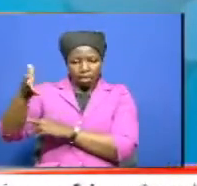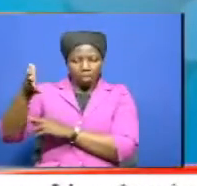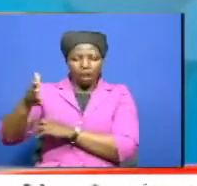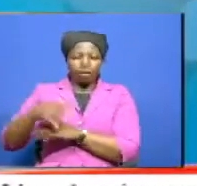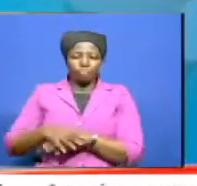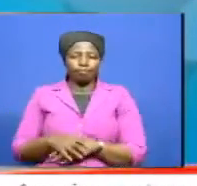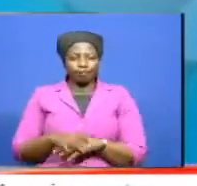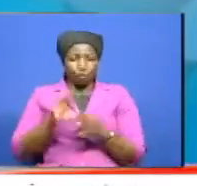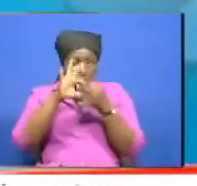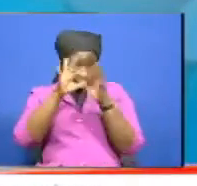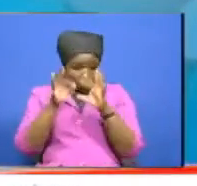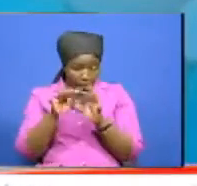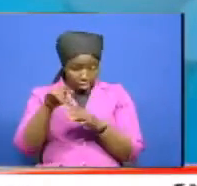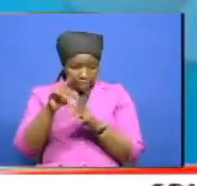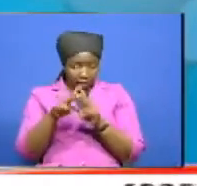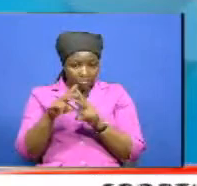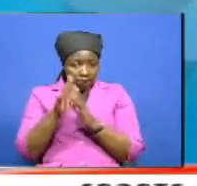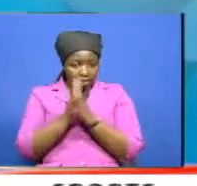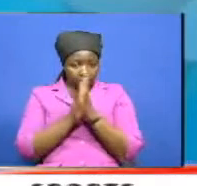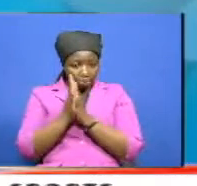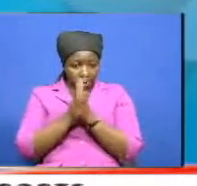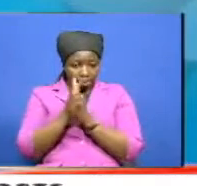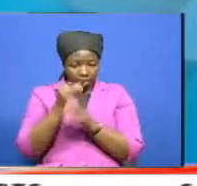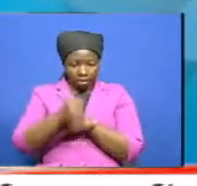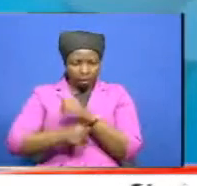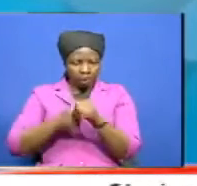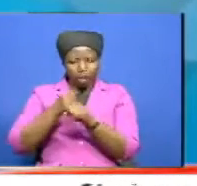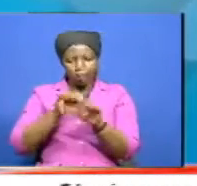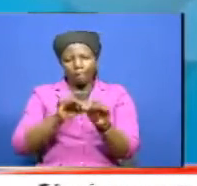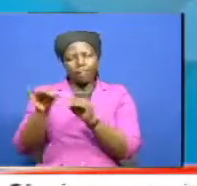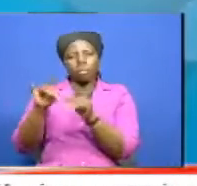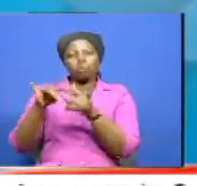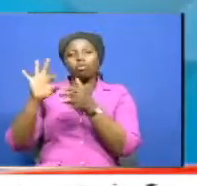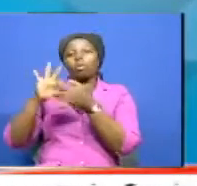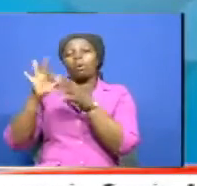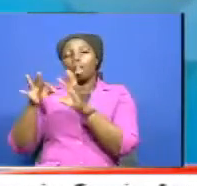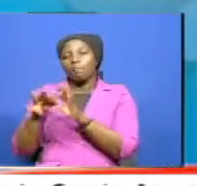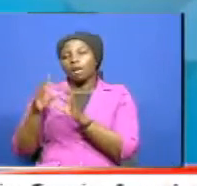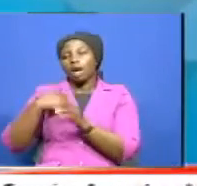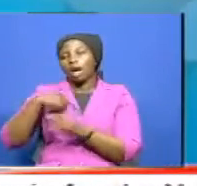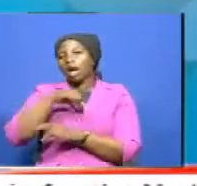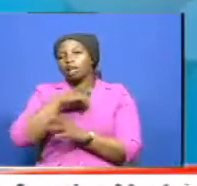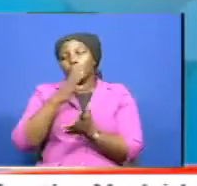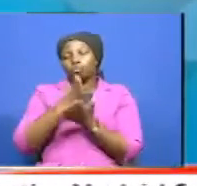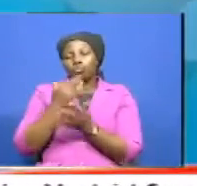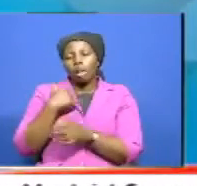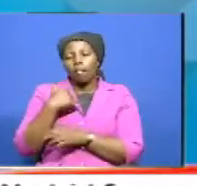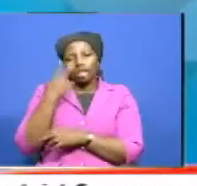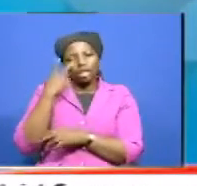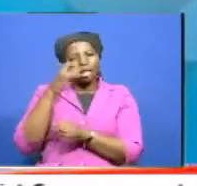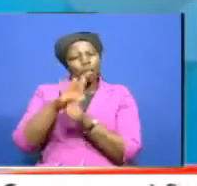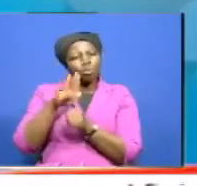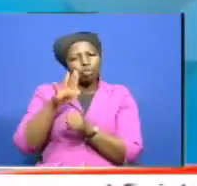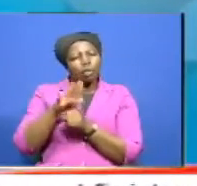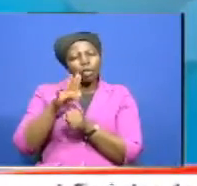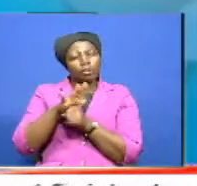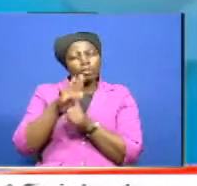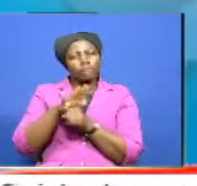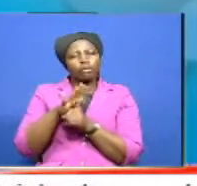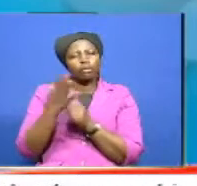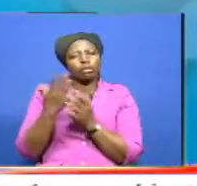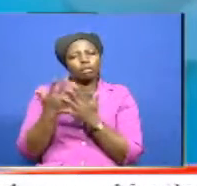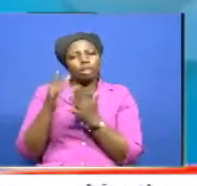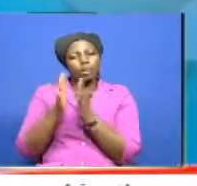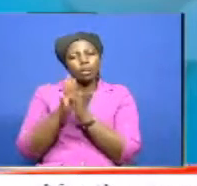obviously, it's an interesting year as well. Heading into the Olympics, we've seen a lot of traction with the teams that have